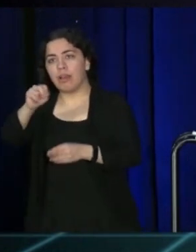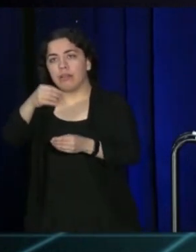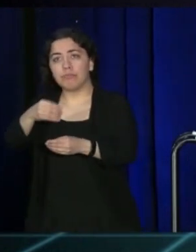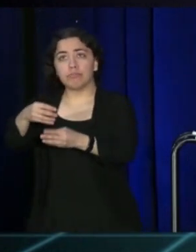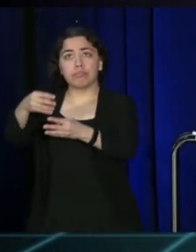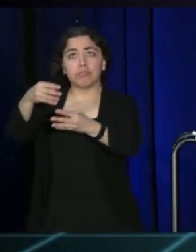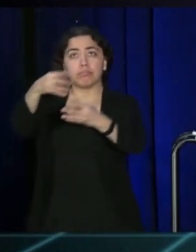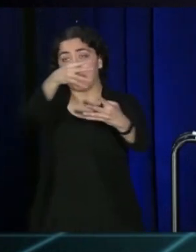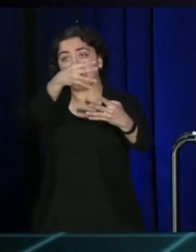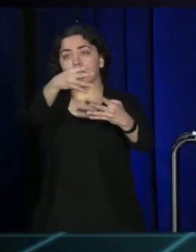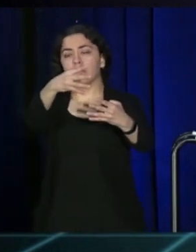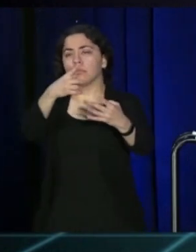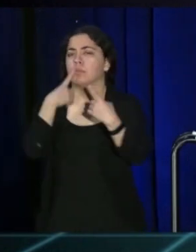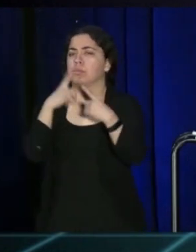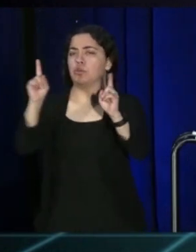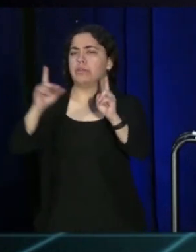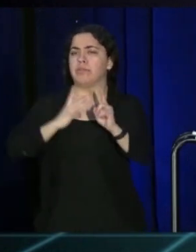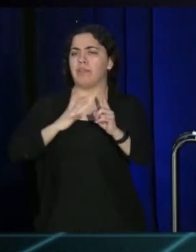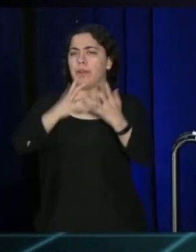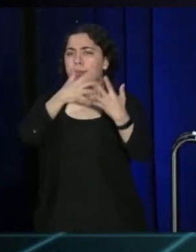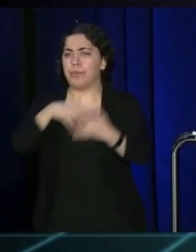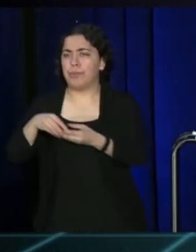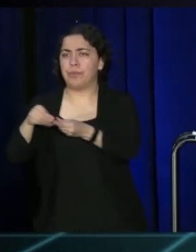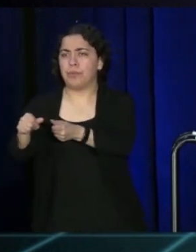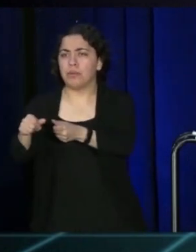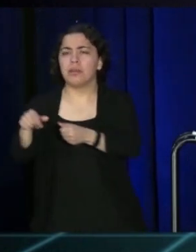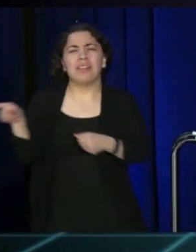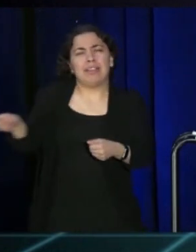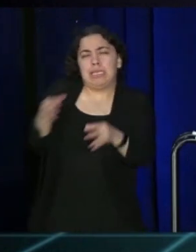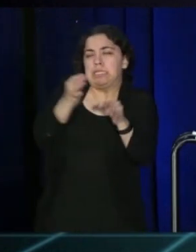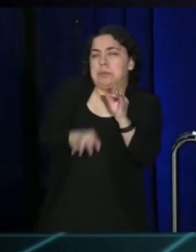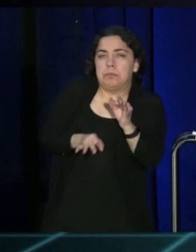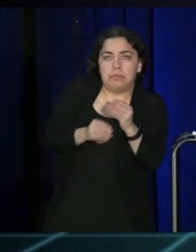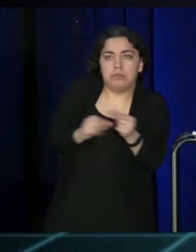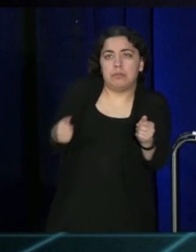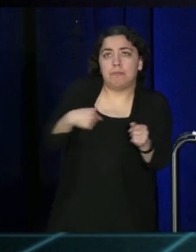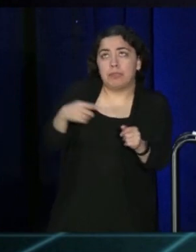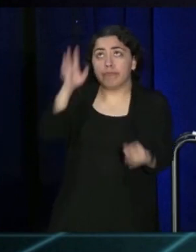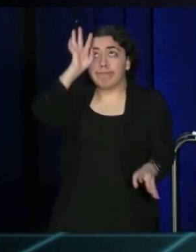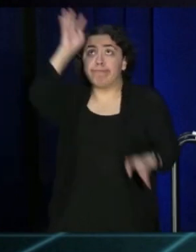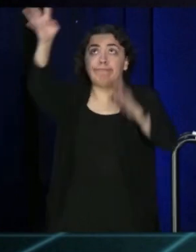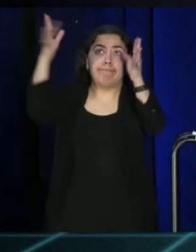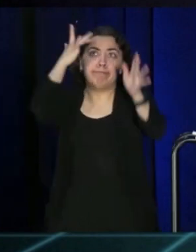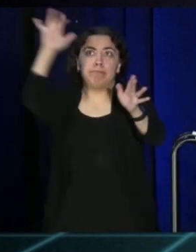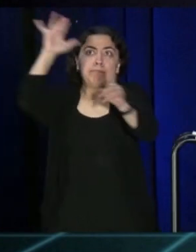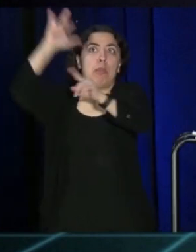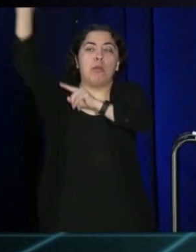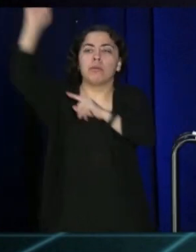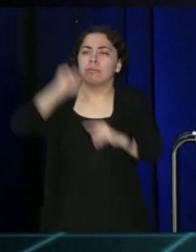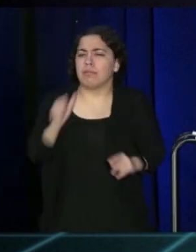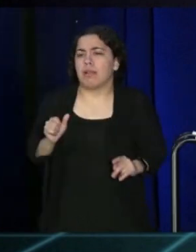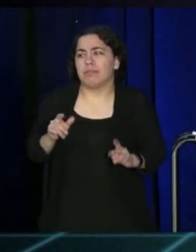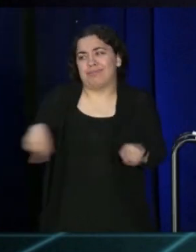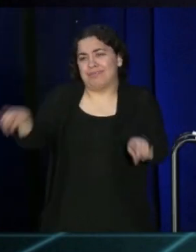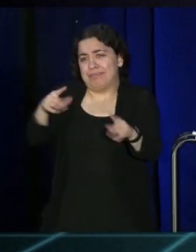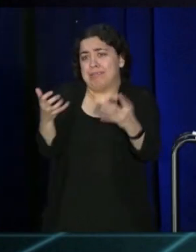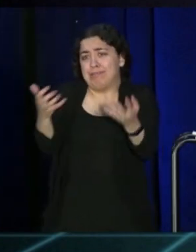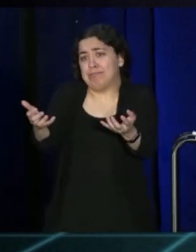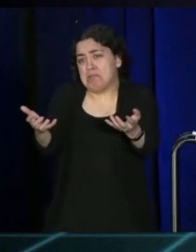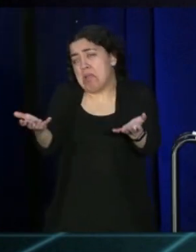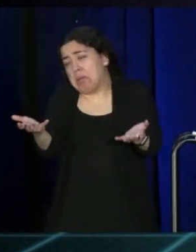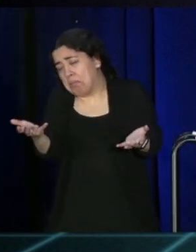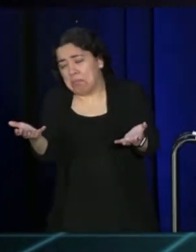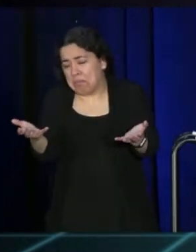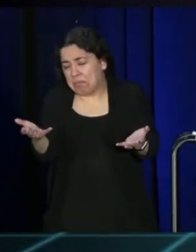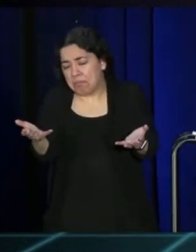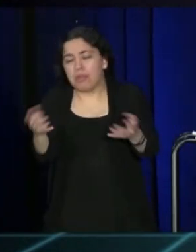I think it's not so much, this is a really simple solution. I'm no rocket scientist. None of us are, I think, but I'm pretty sure that